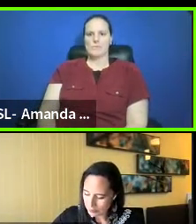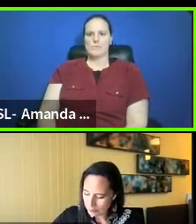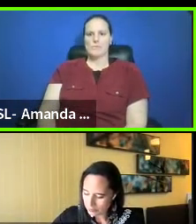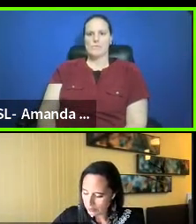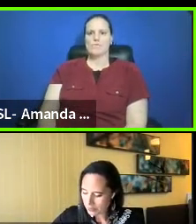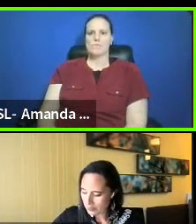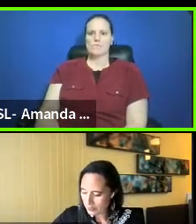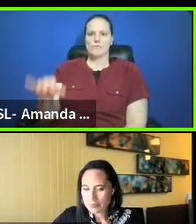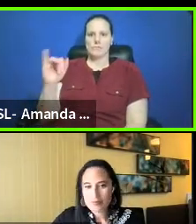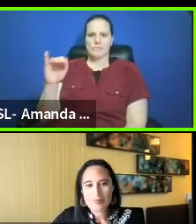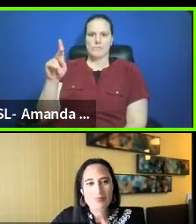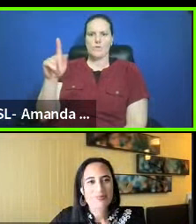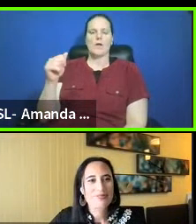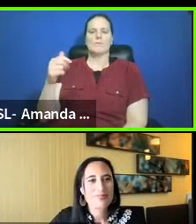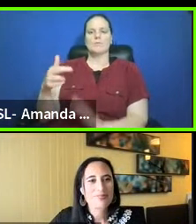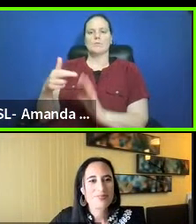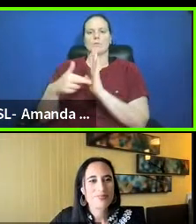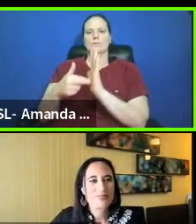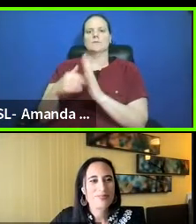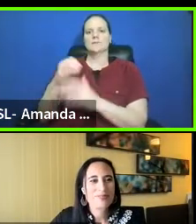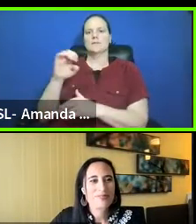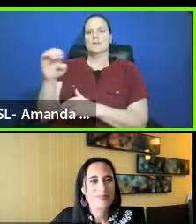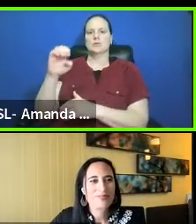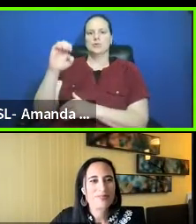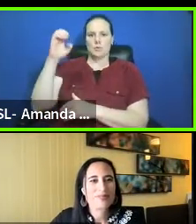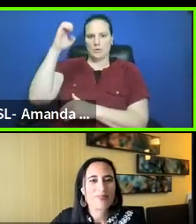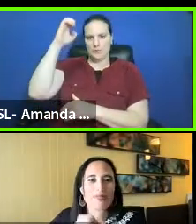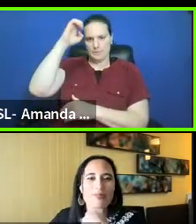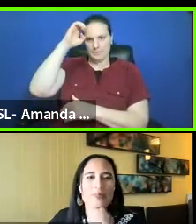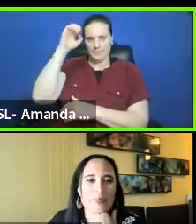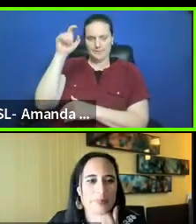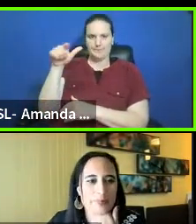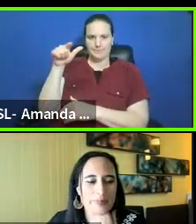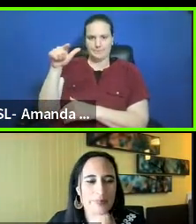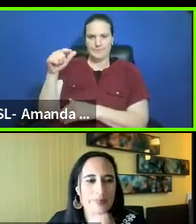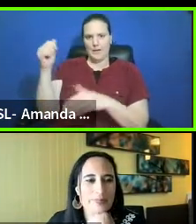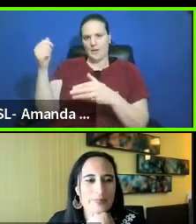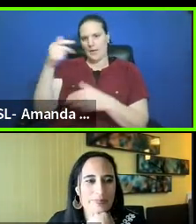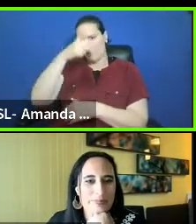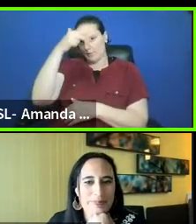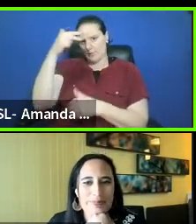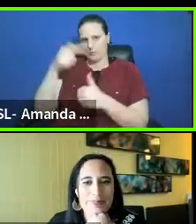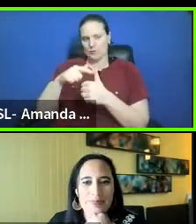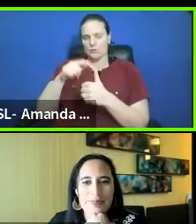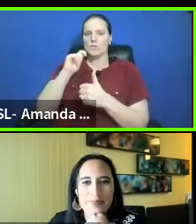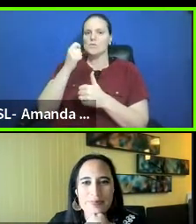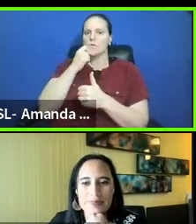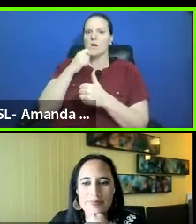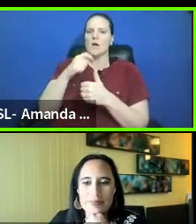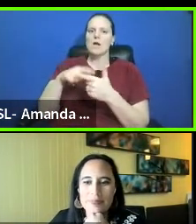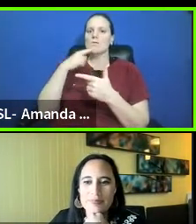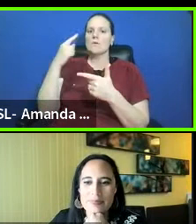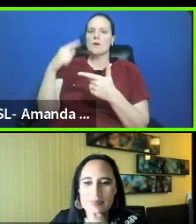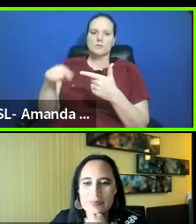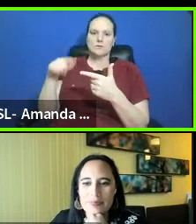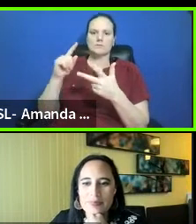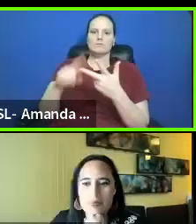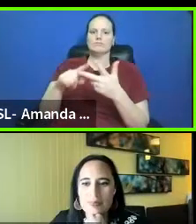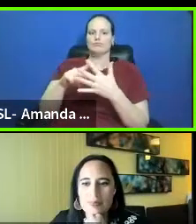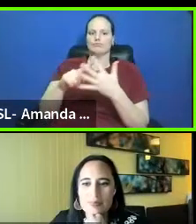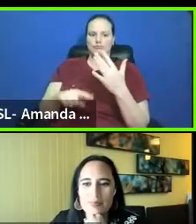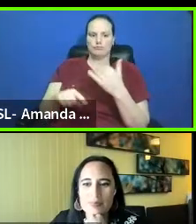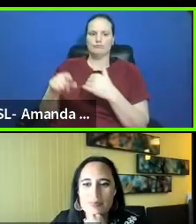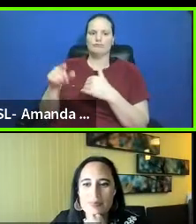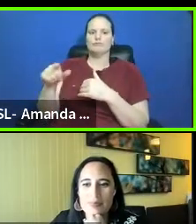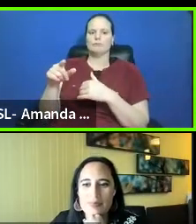I'm Irina. I represent East European immigrants, so Ukraine, Russia, Belarus.